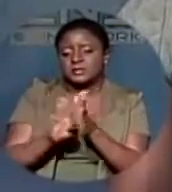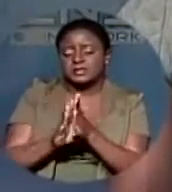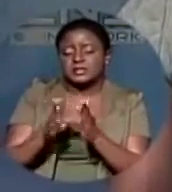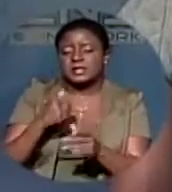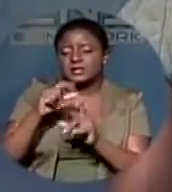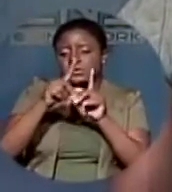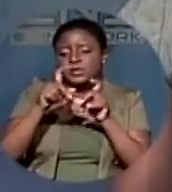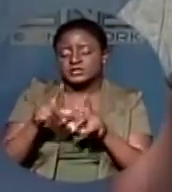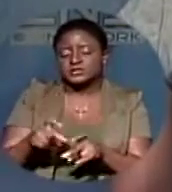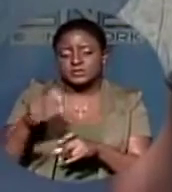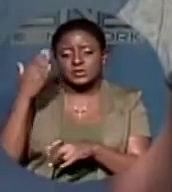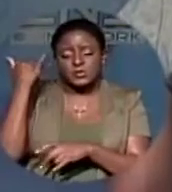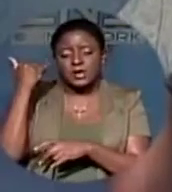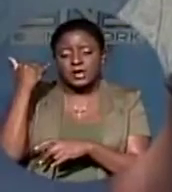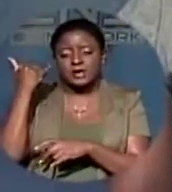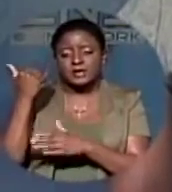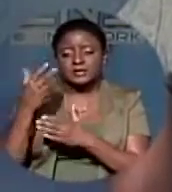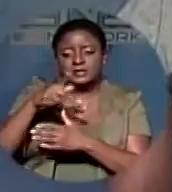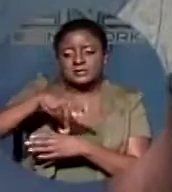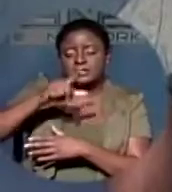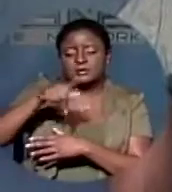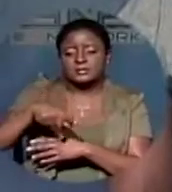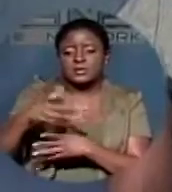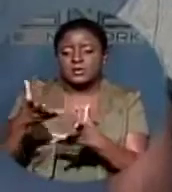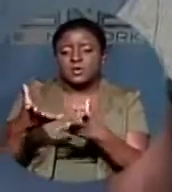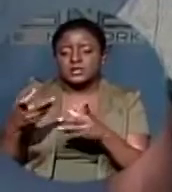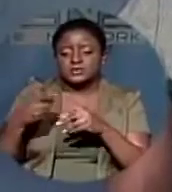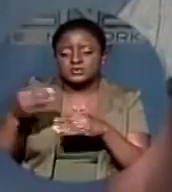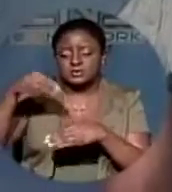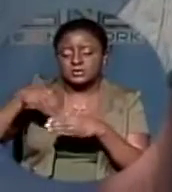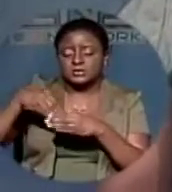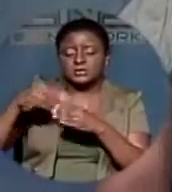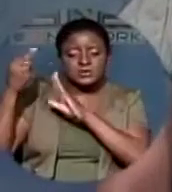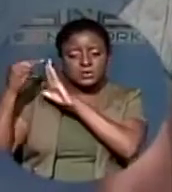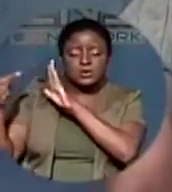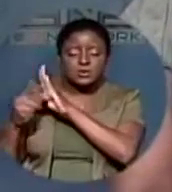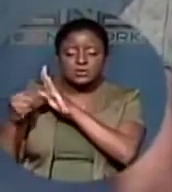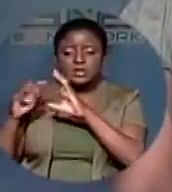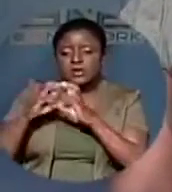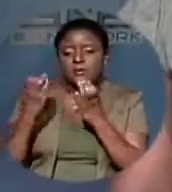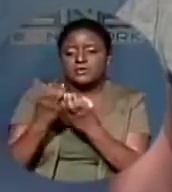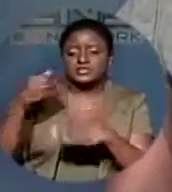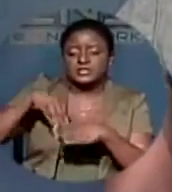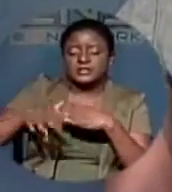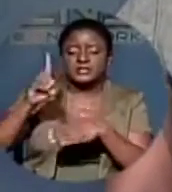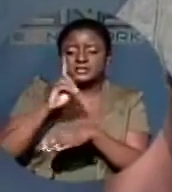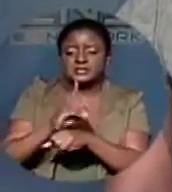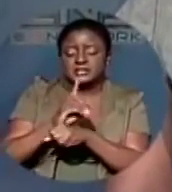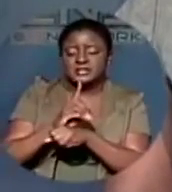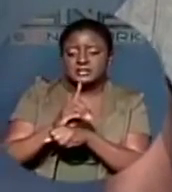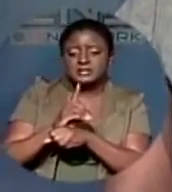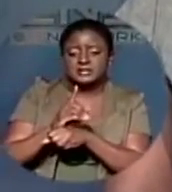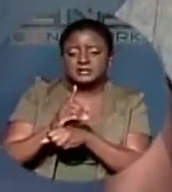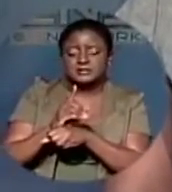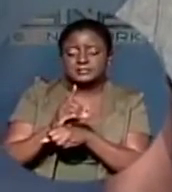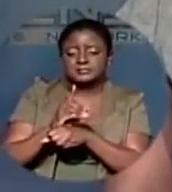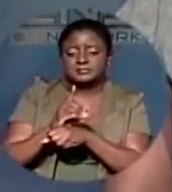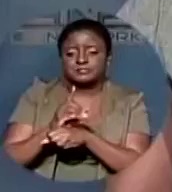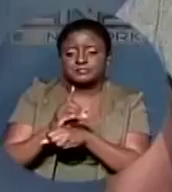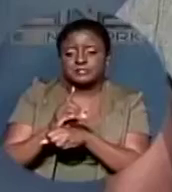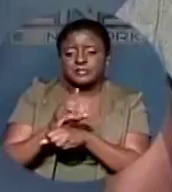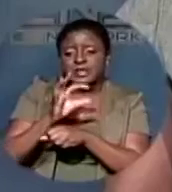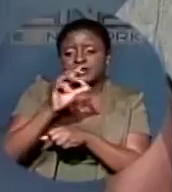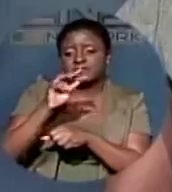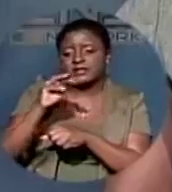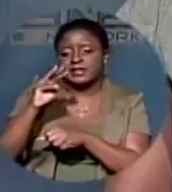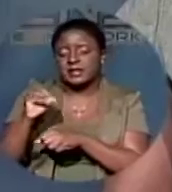wanted to include the Hotel Corporation in the deal given its tainted history. He said that the F&M government has long moved away from